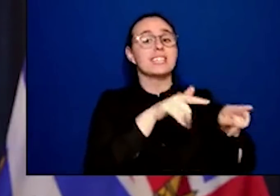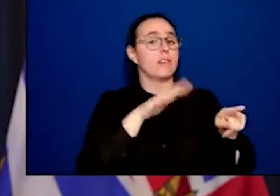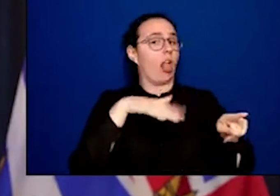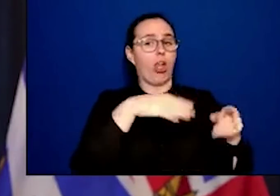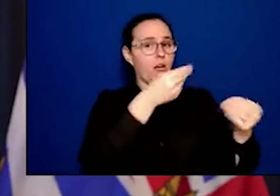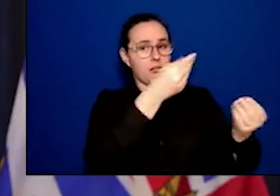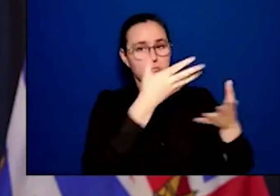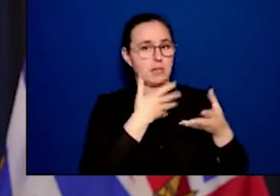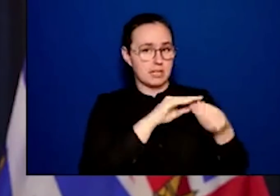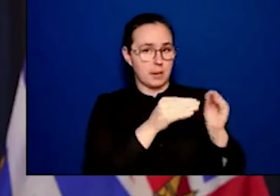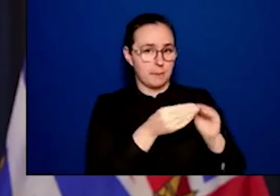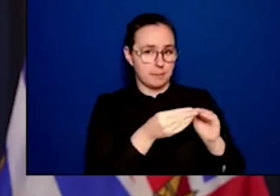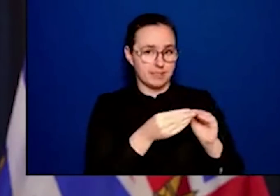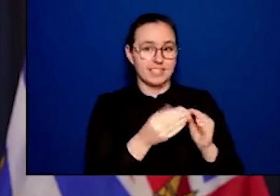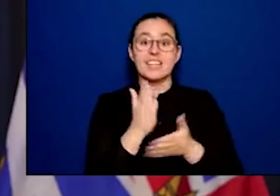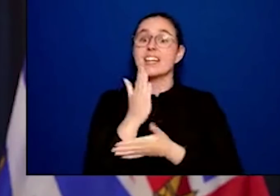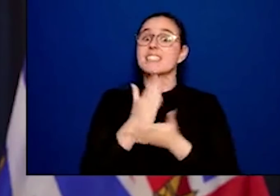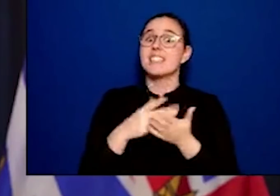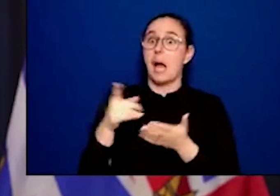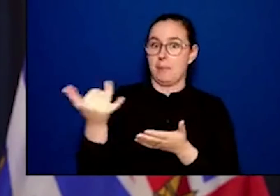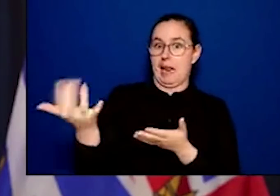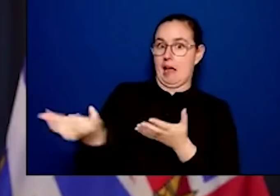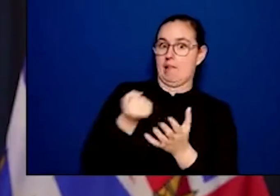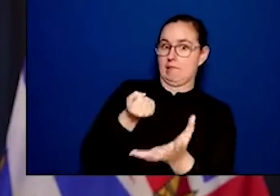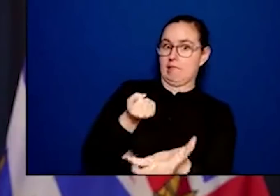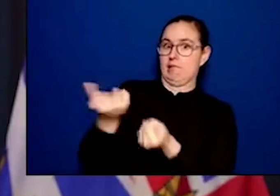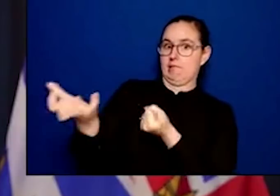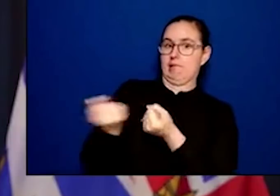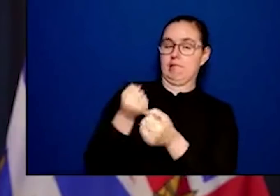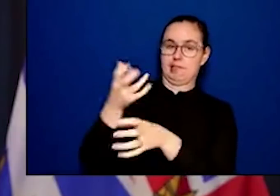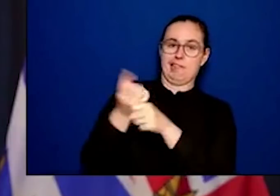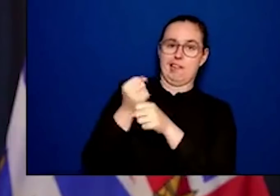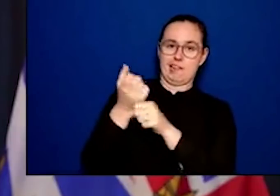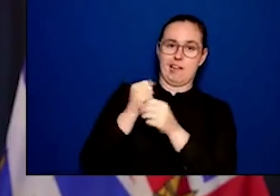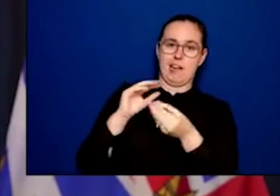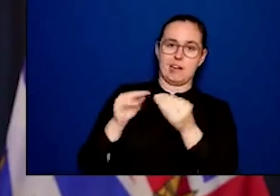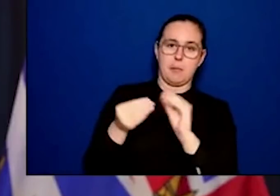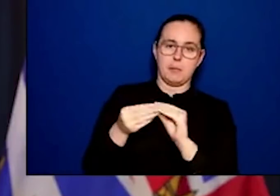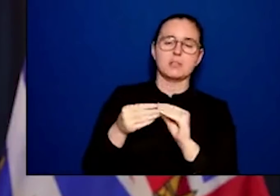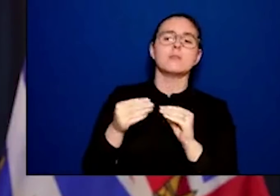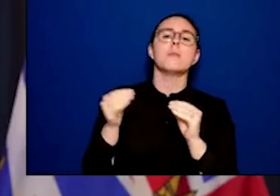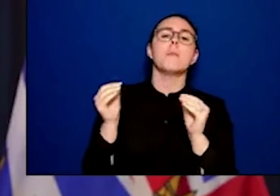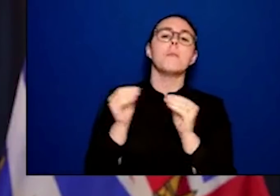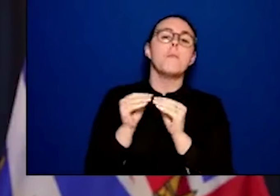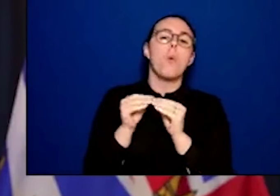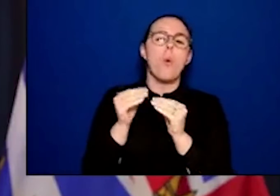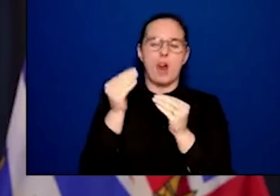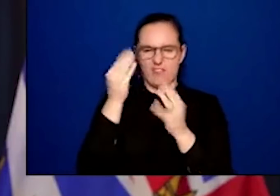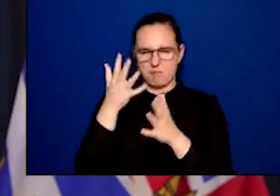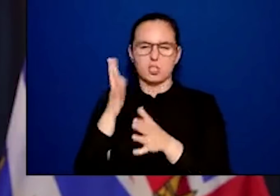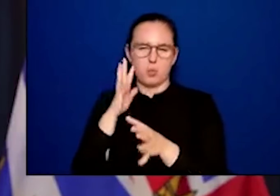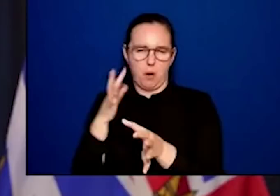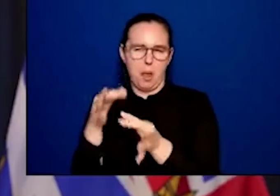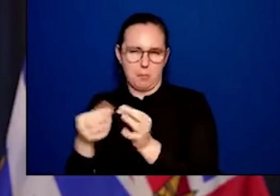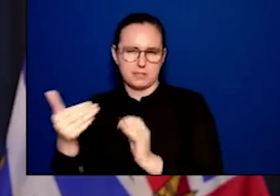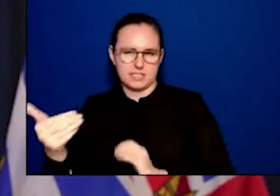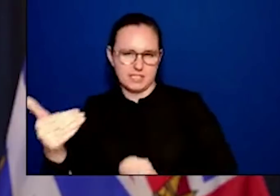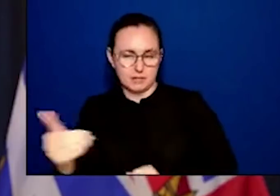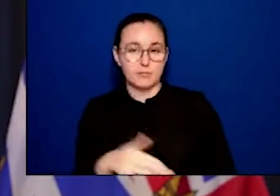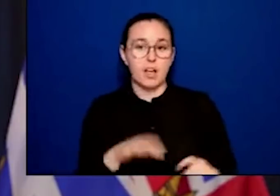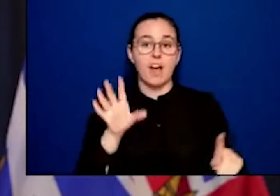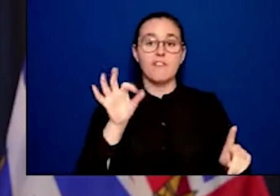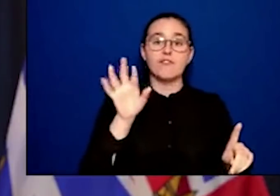as we speak, and we'll have full information to provide you shortly. In the Fraser Health Authority,